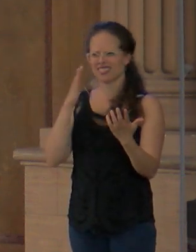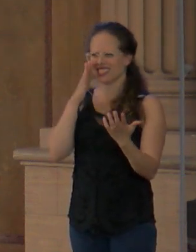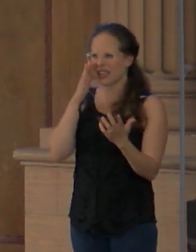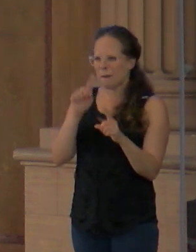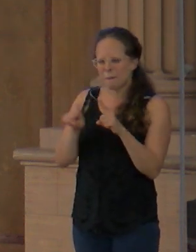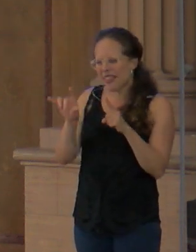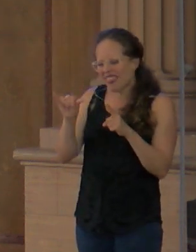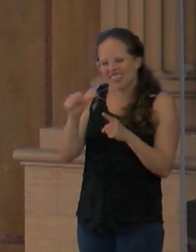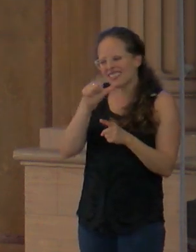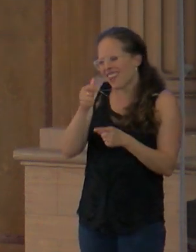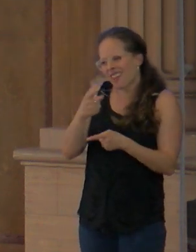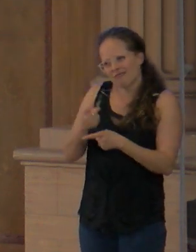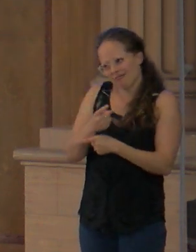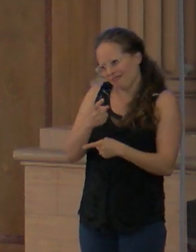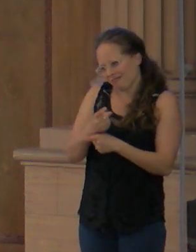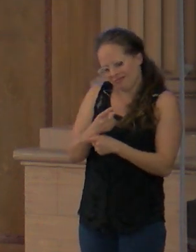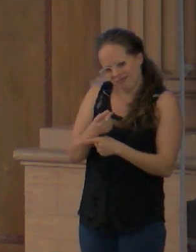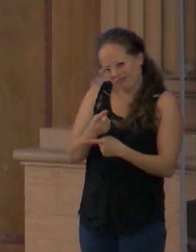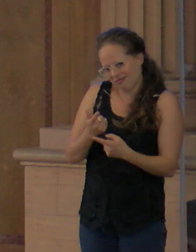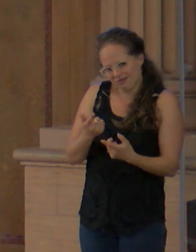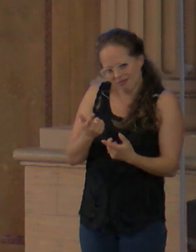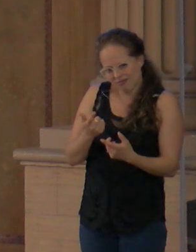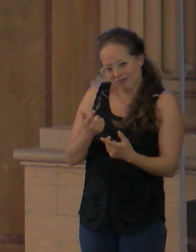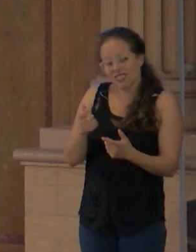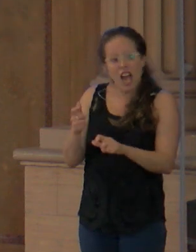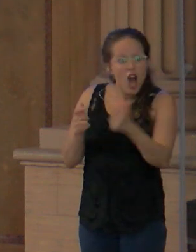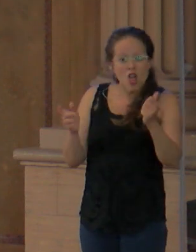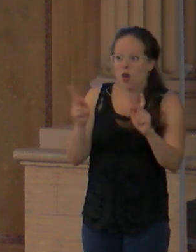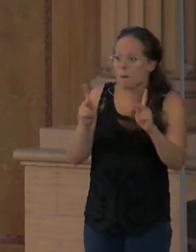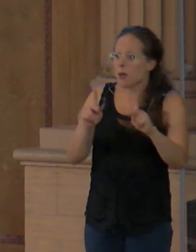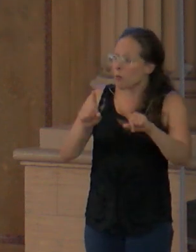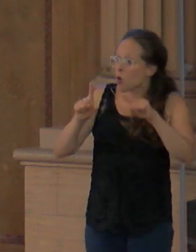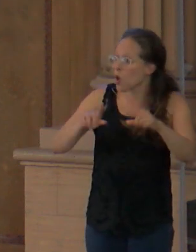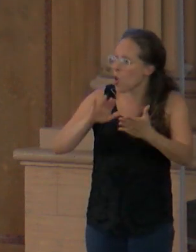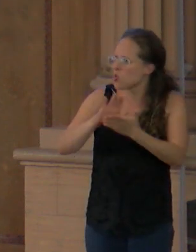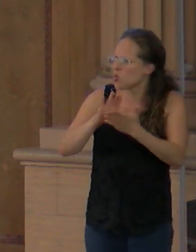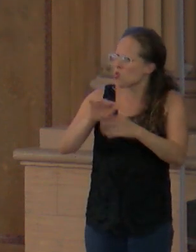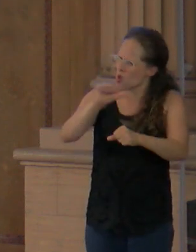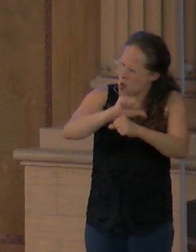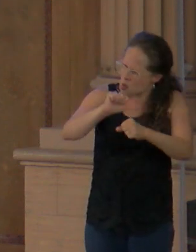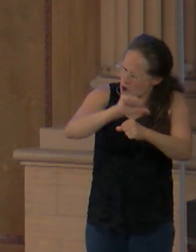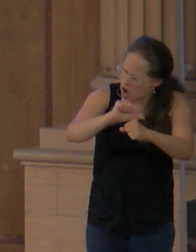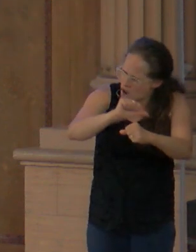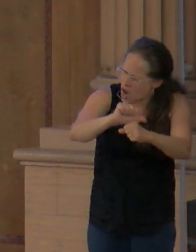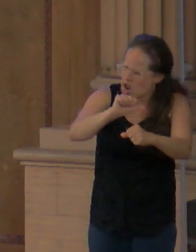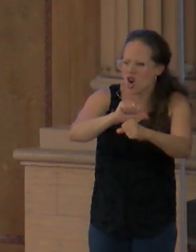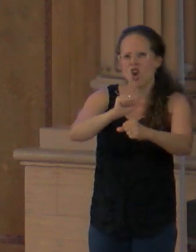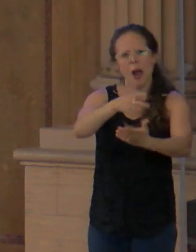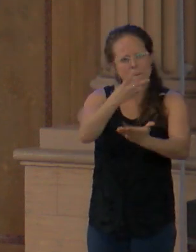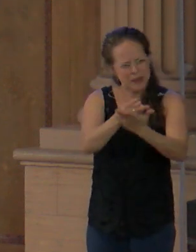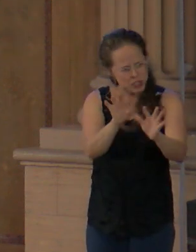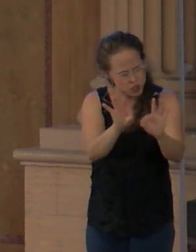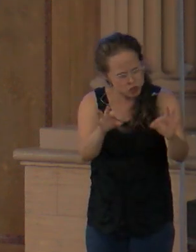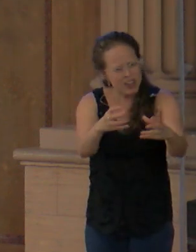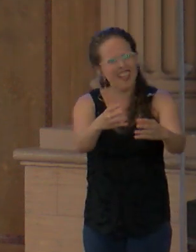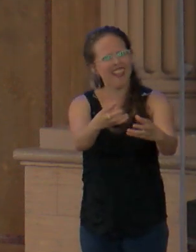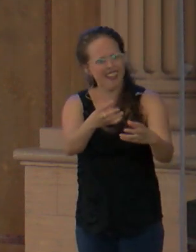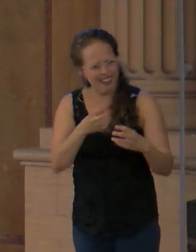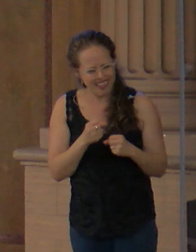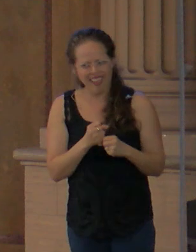or measure. Other people would go to school for years and years and work hard to earn a degree by the same name, but he applied that unjust measure to